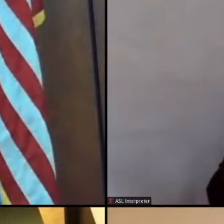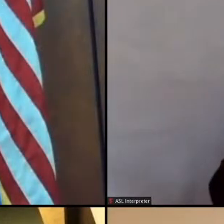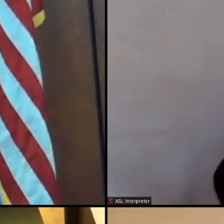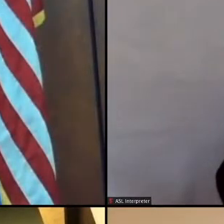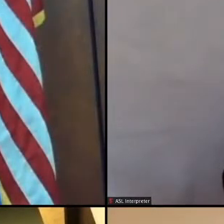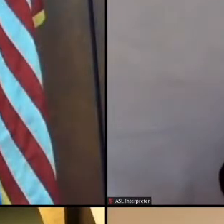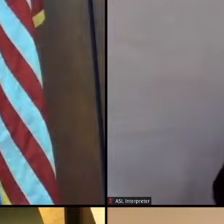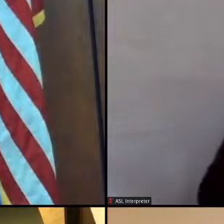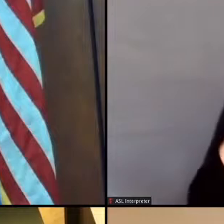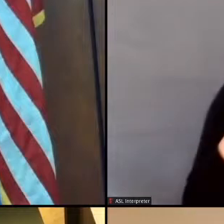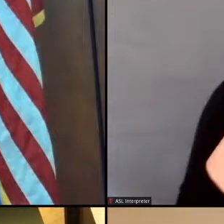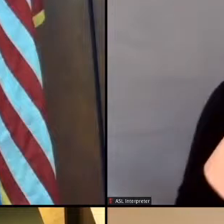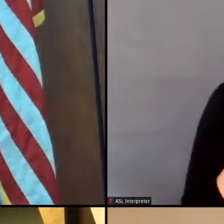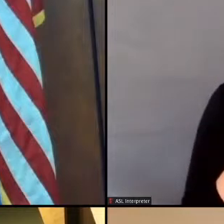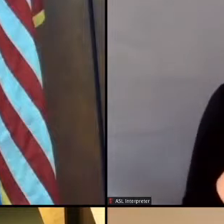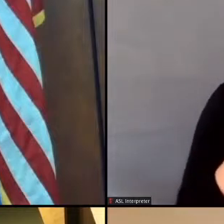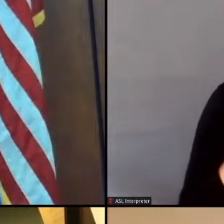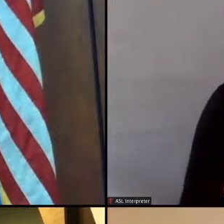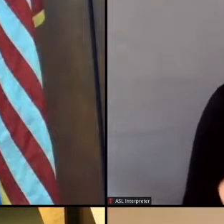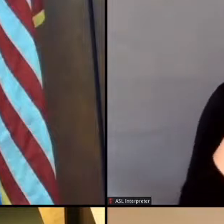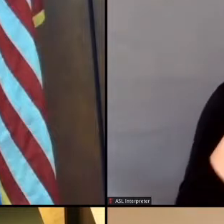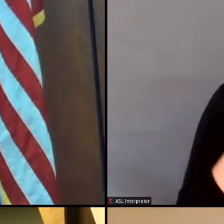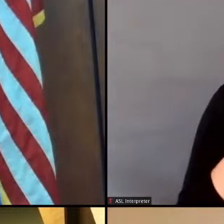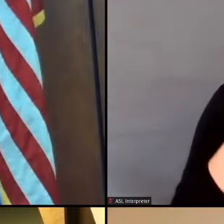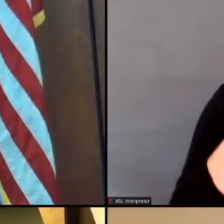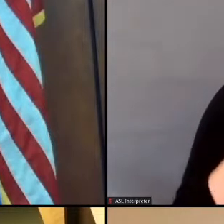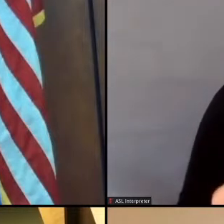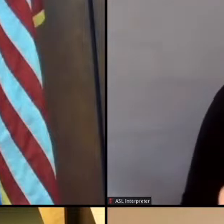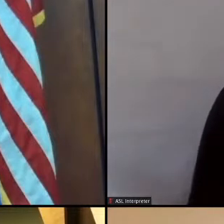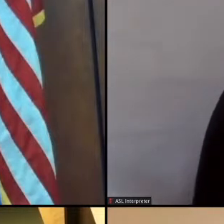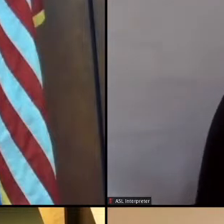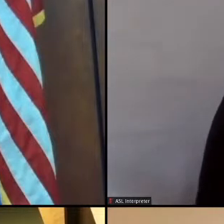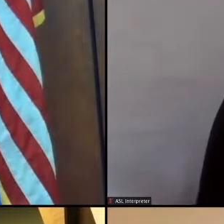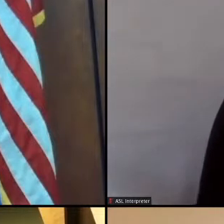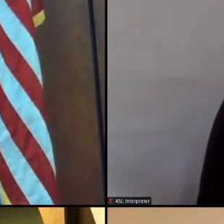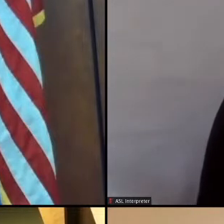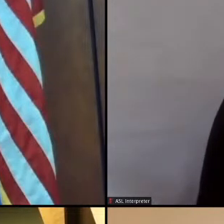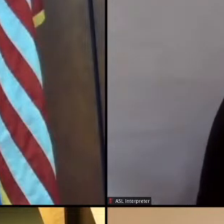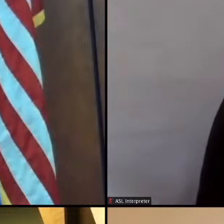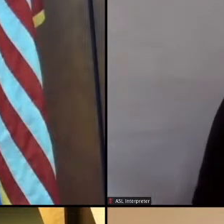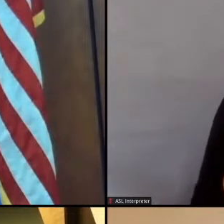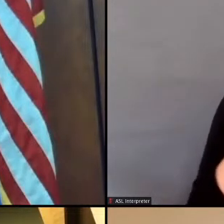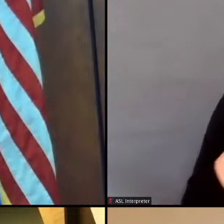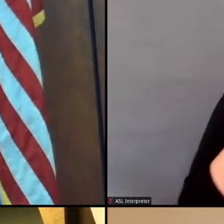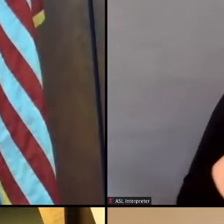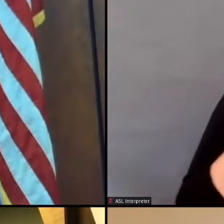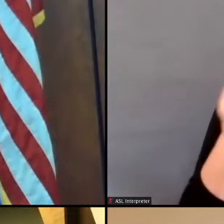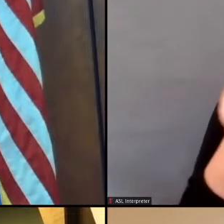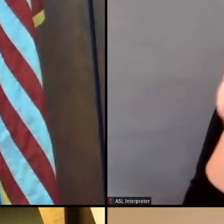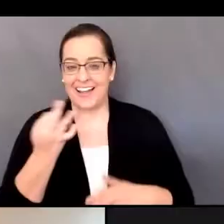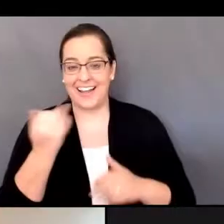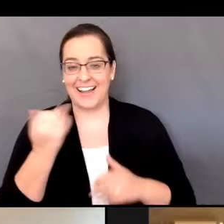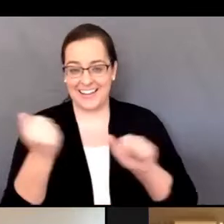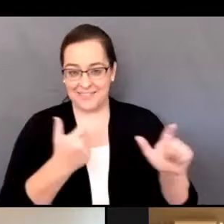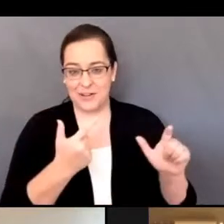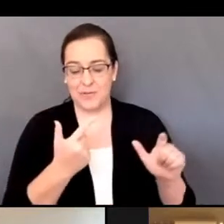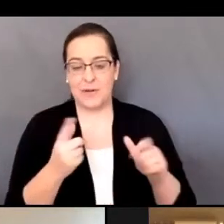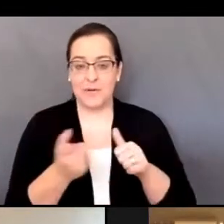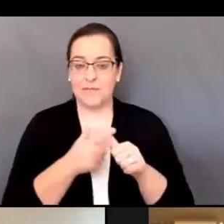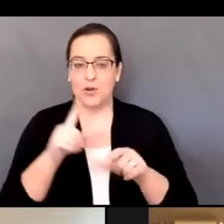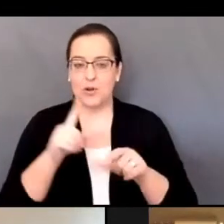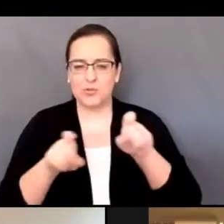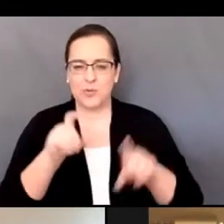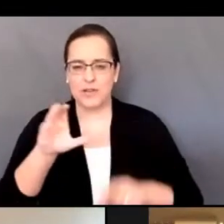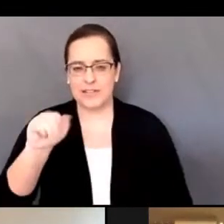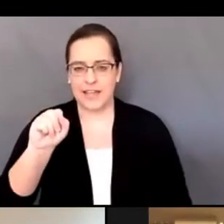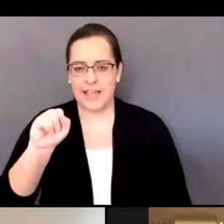me? Yes, we can. How are you? Fantastic. So happy Friday, everybody. I guess my first question would be for